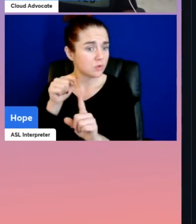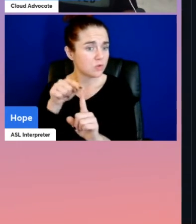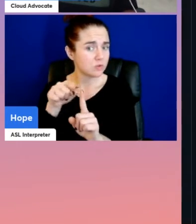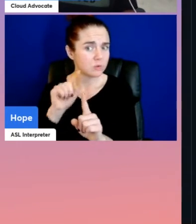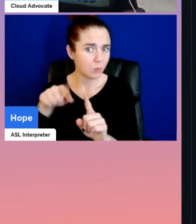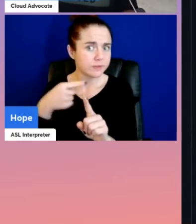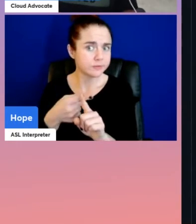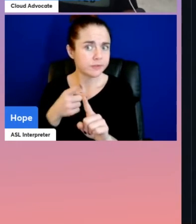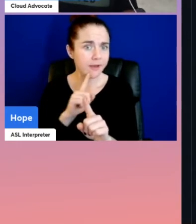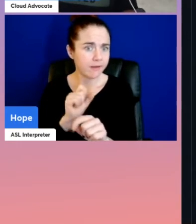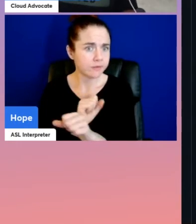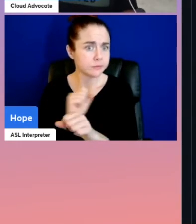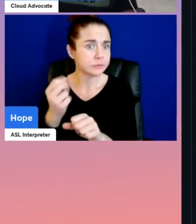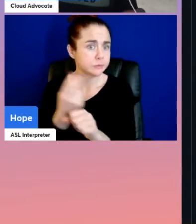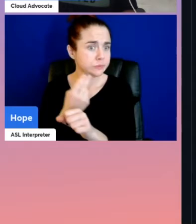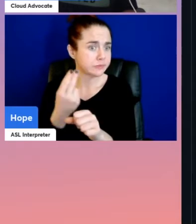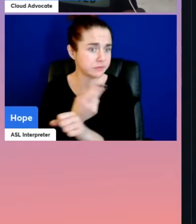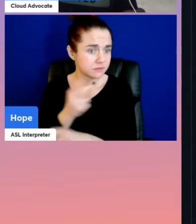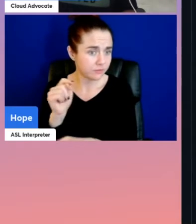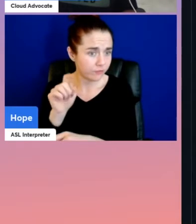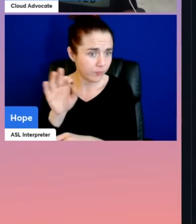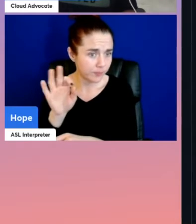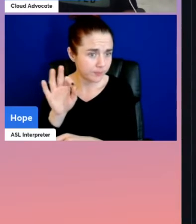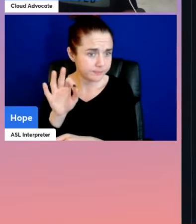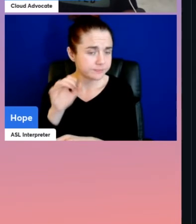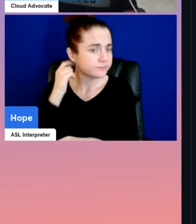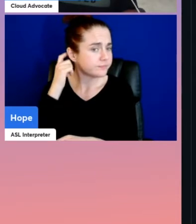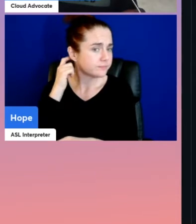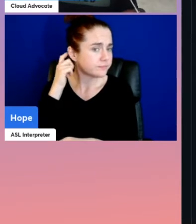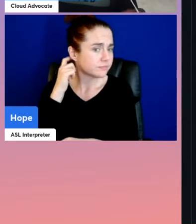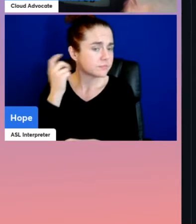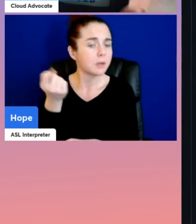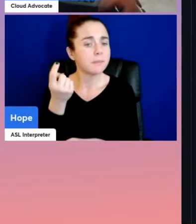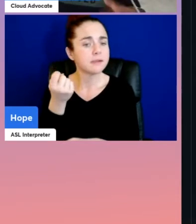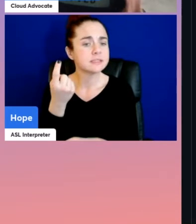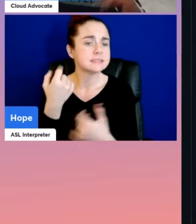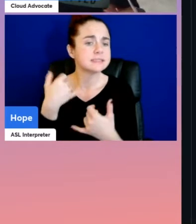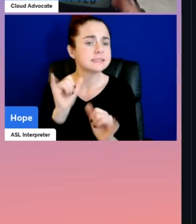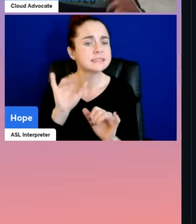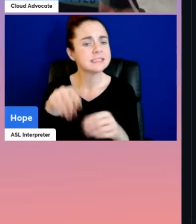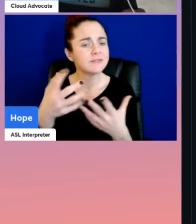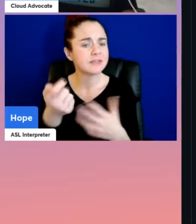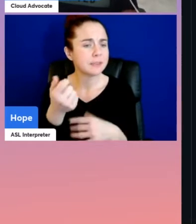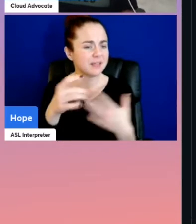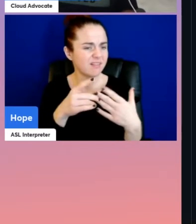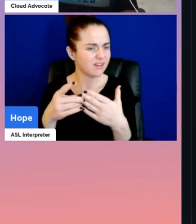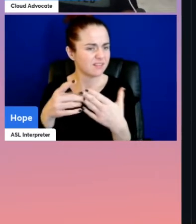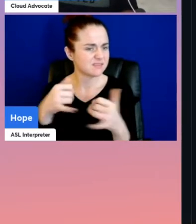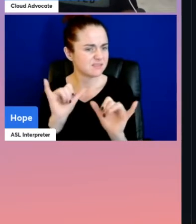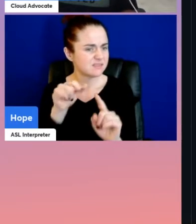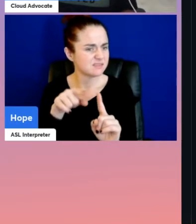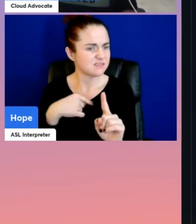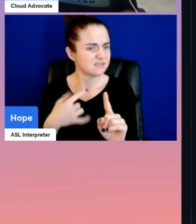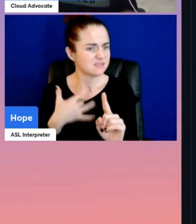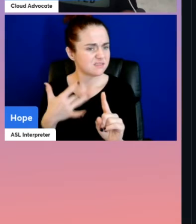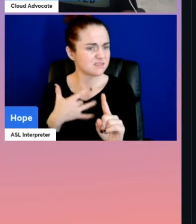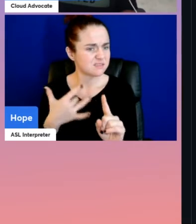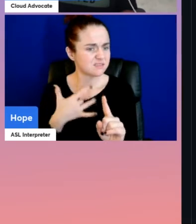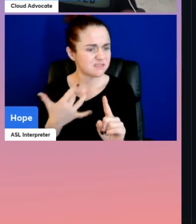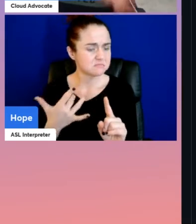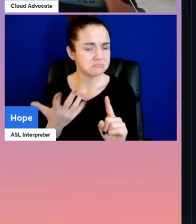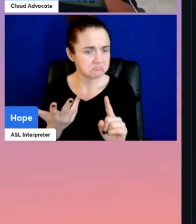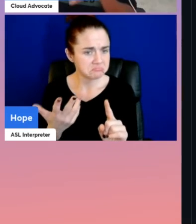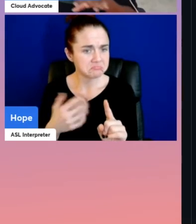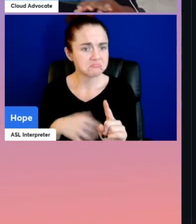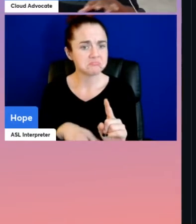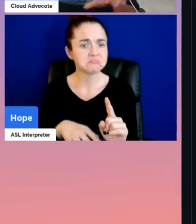Terraform. And the thing about it, it still kind of gave you a little bit of guidance. And so I was like, I want